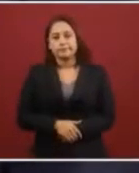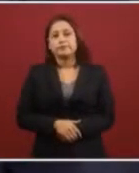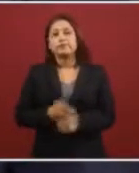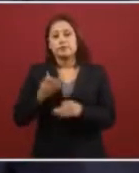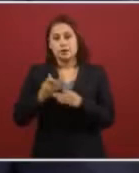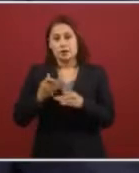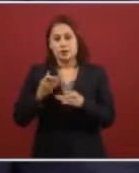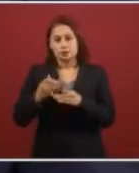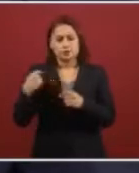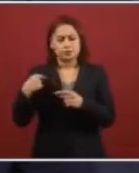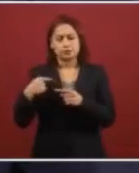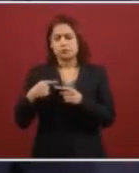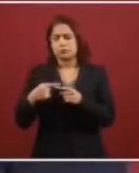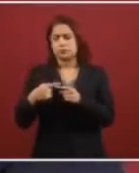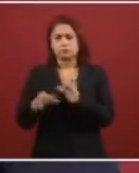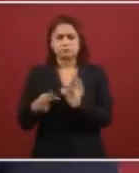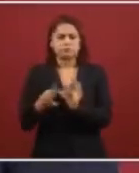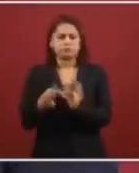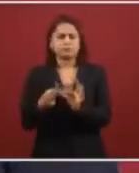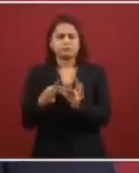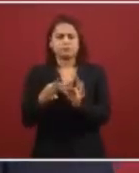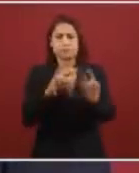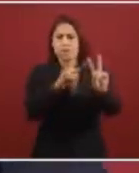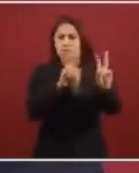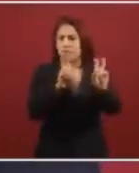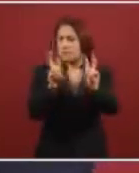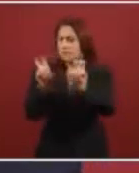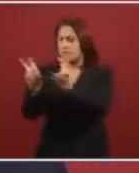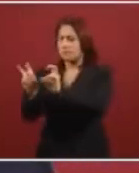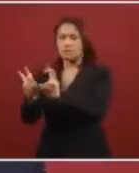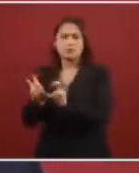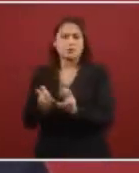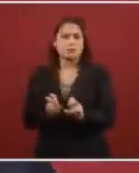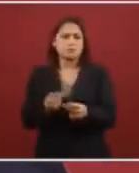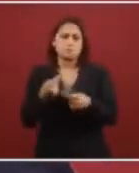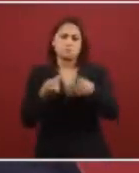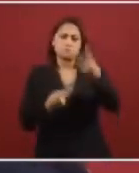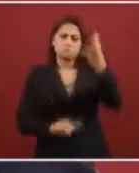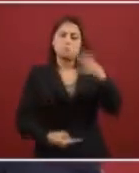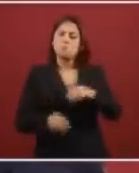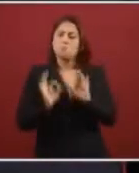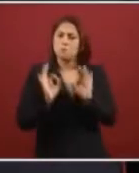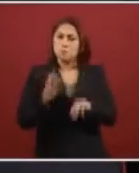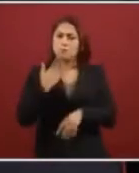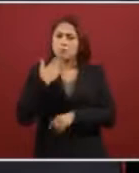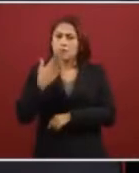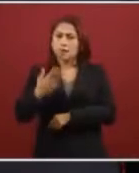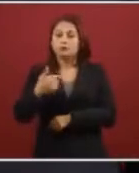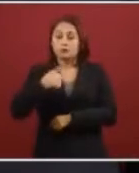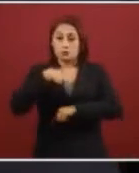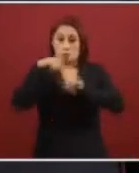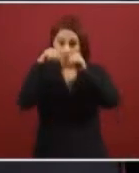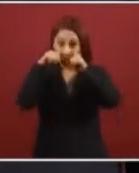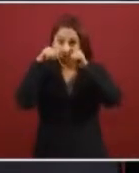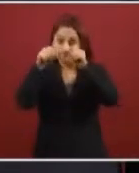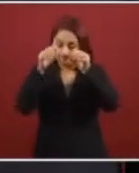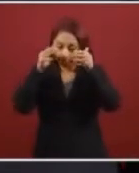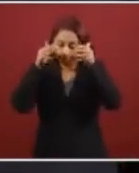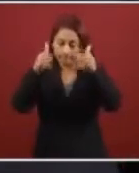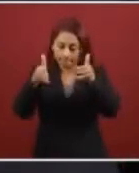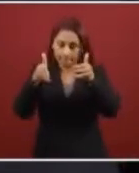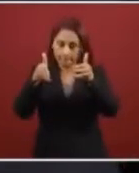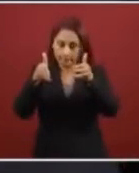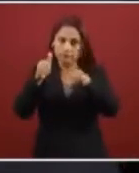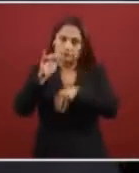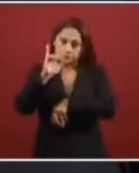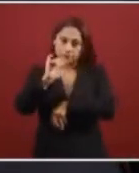doing very well todos los campos. In all the areas. Preocupación y ocupación en I am preoccupied